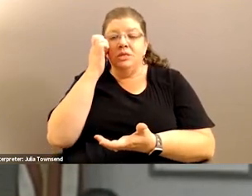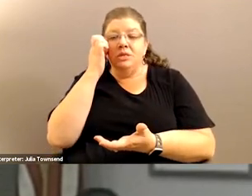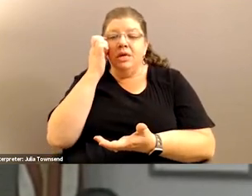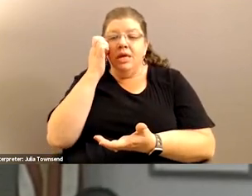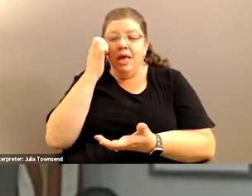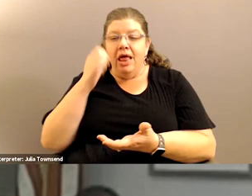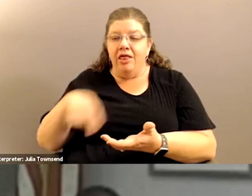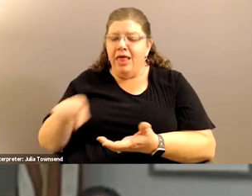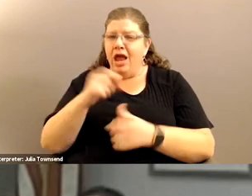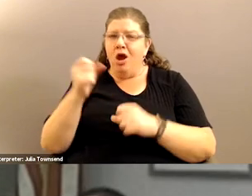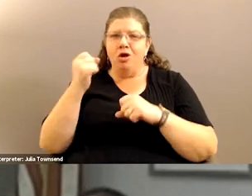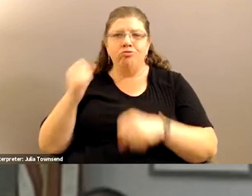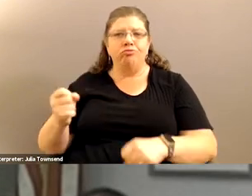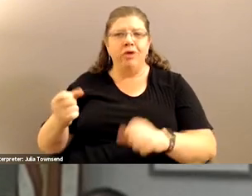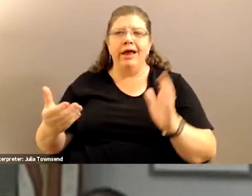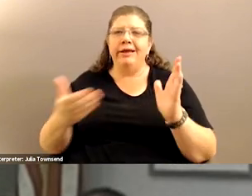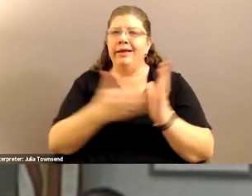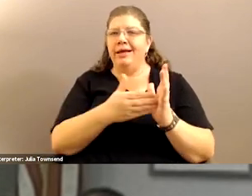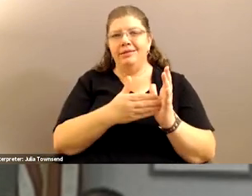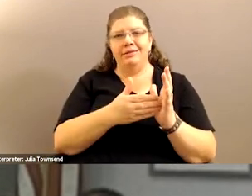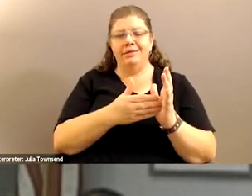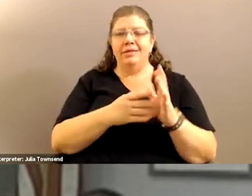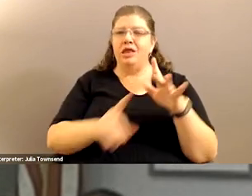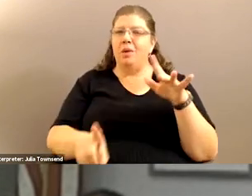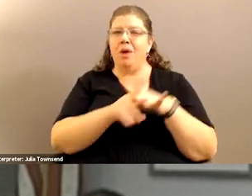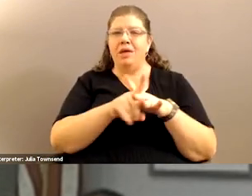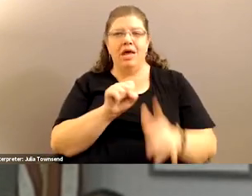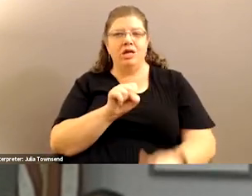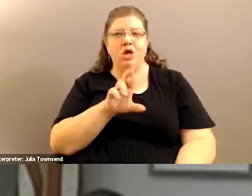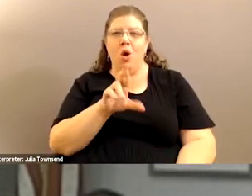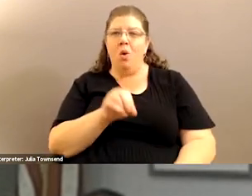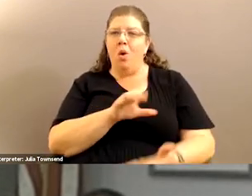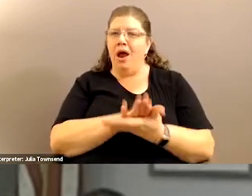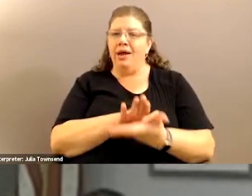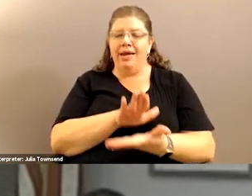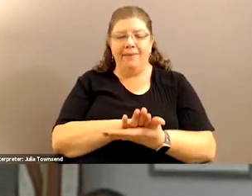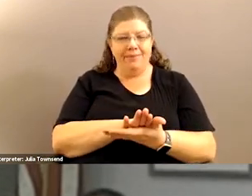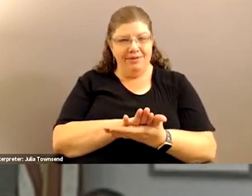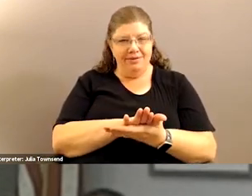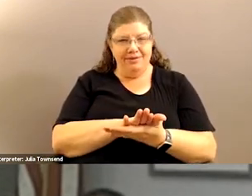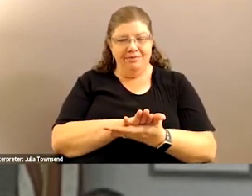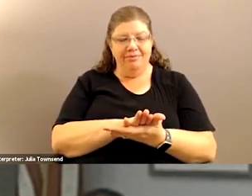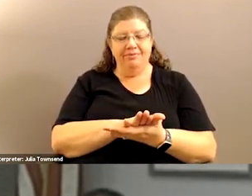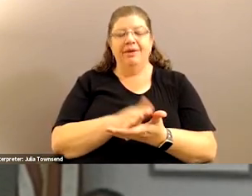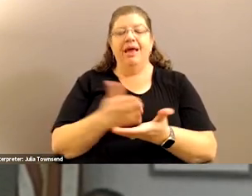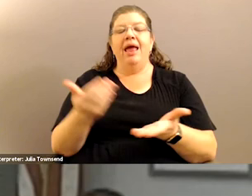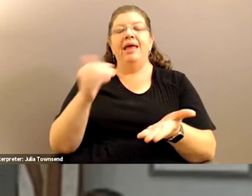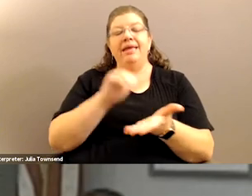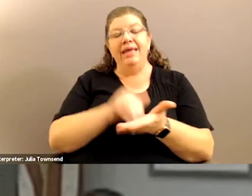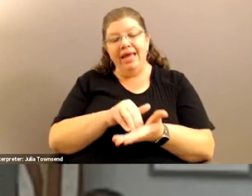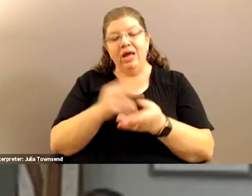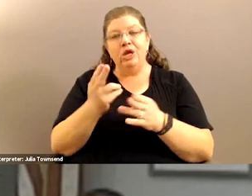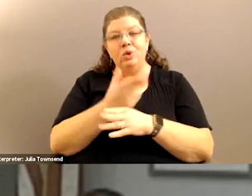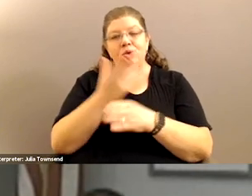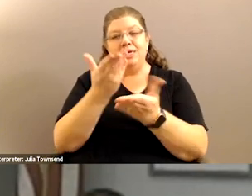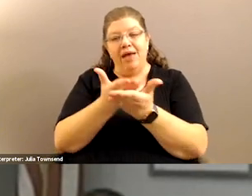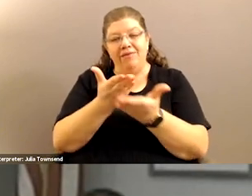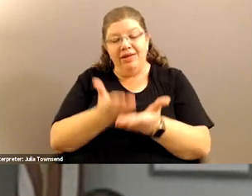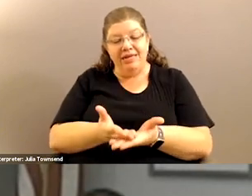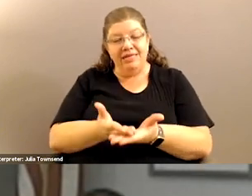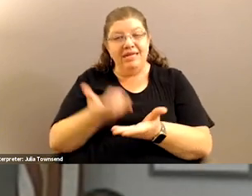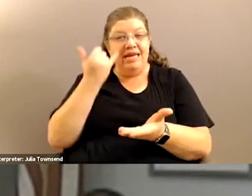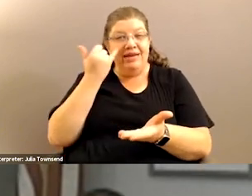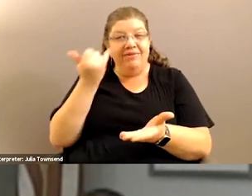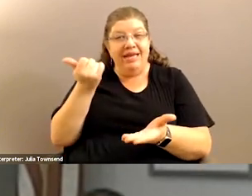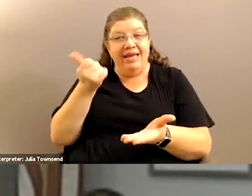against the president's presence of sros on campus again citing evidence that if anything